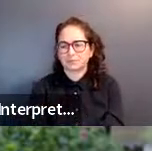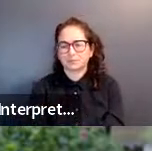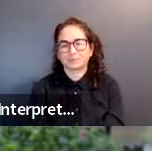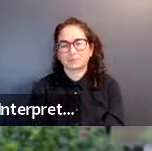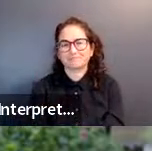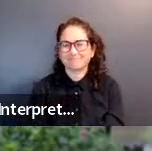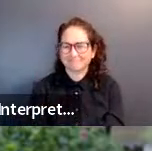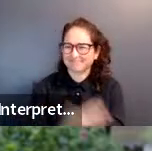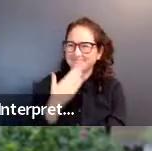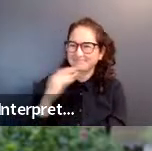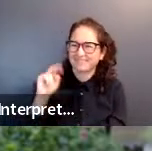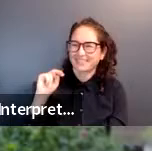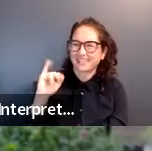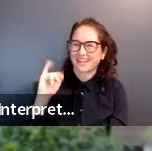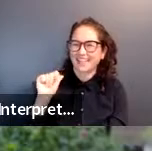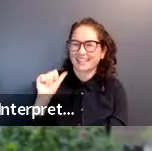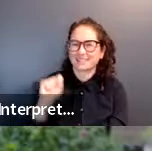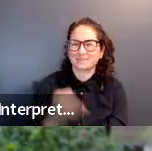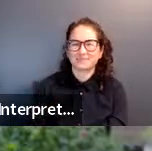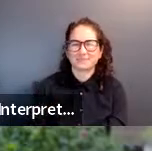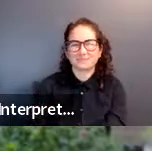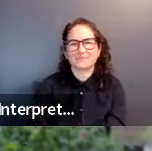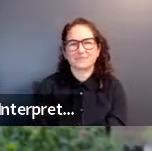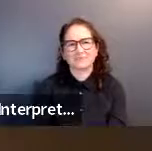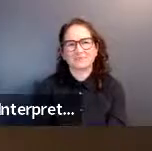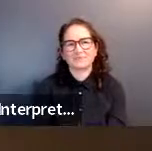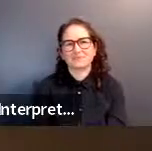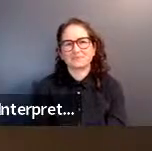Thank you, Nihilus. Next slide, please.